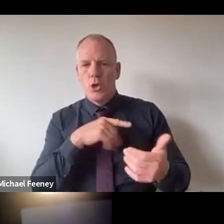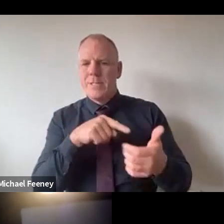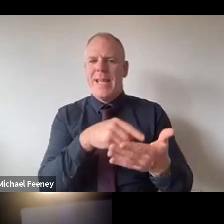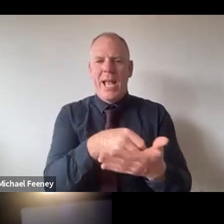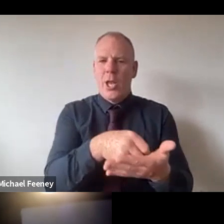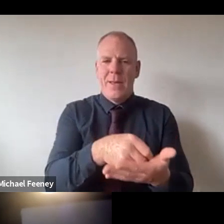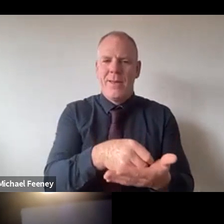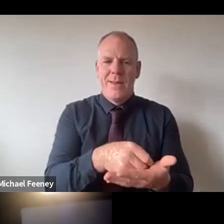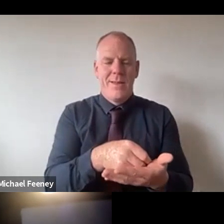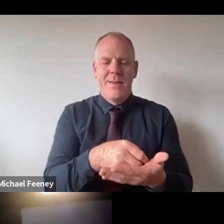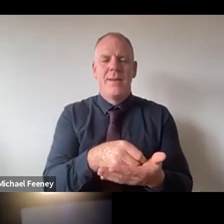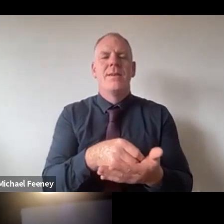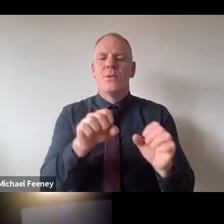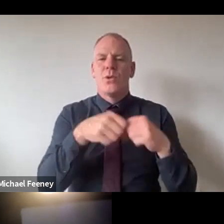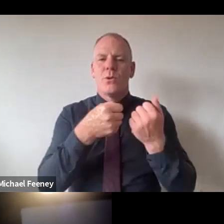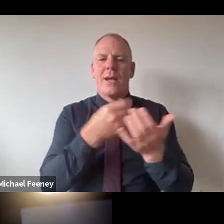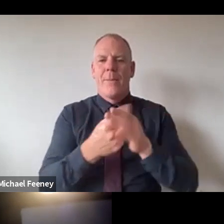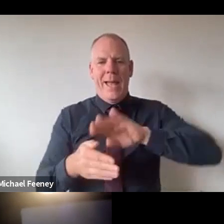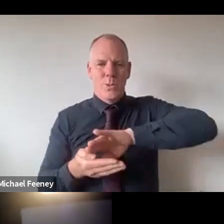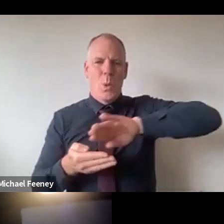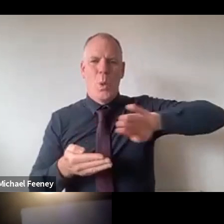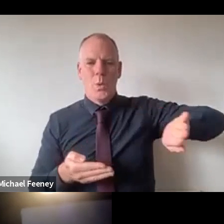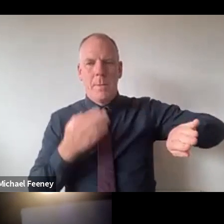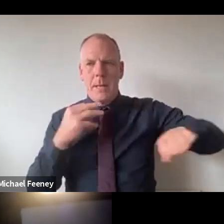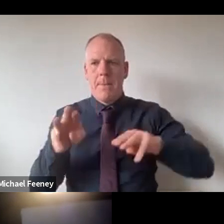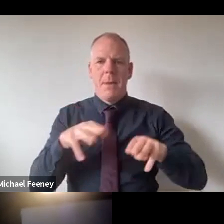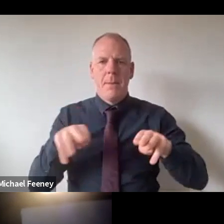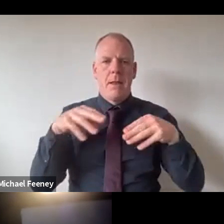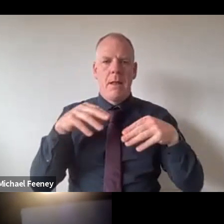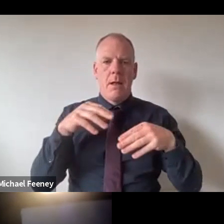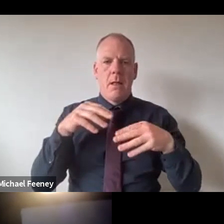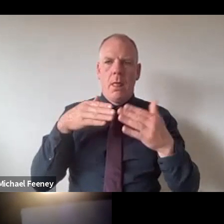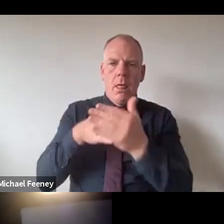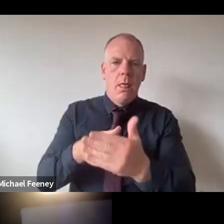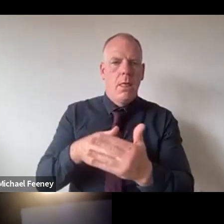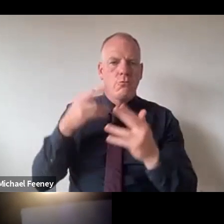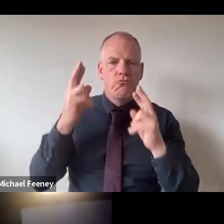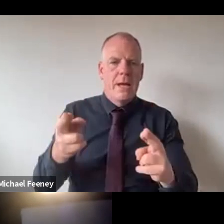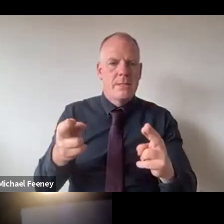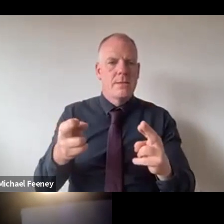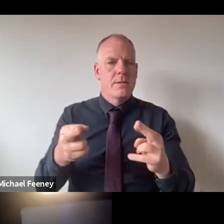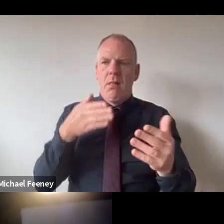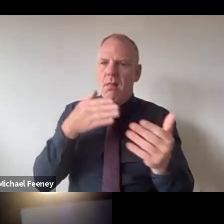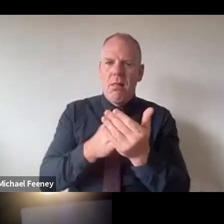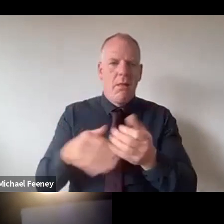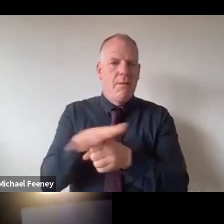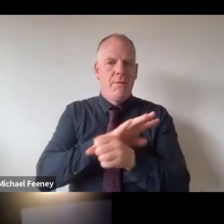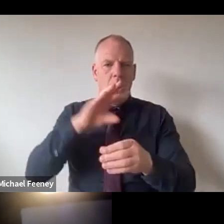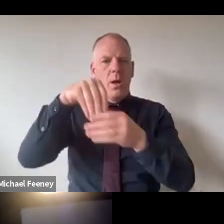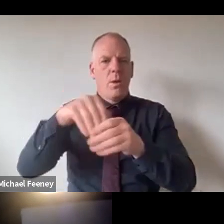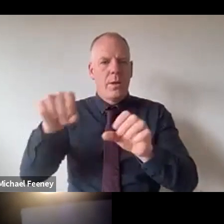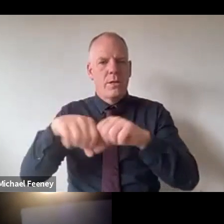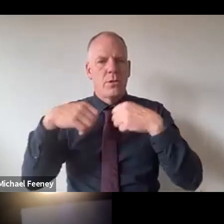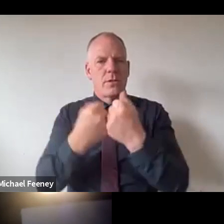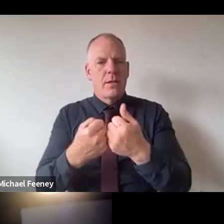Poverty and other forms of socioeconomic exclusion deprive people of their rights and the full inclusion into society, and they also result in